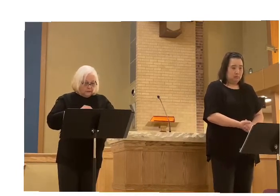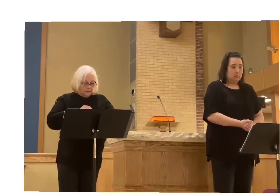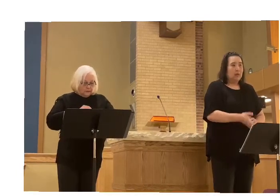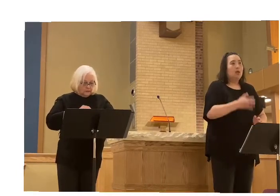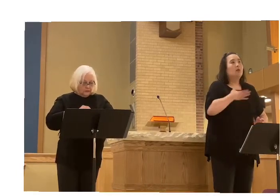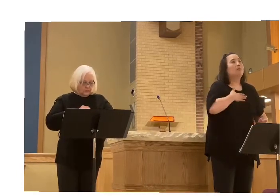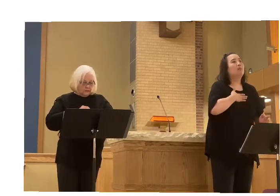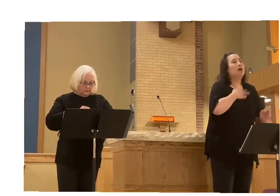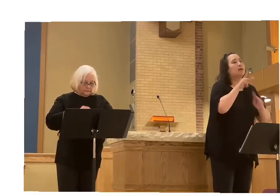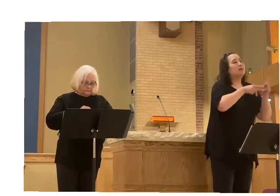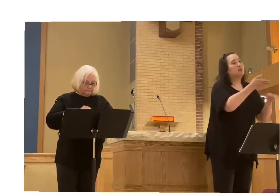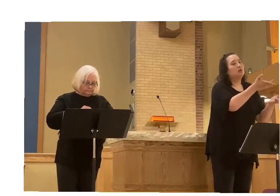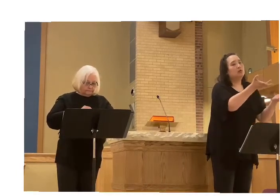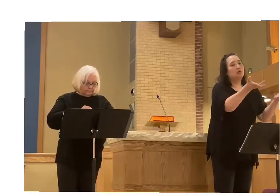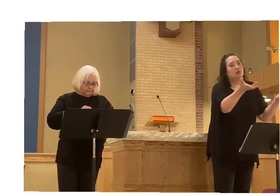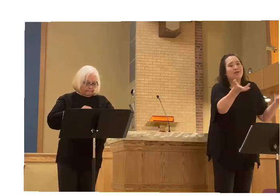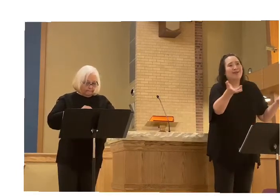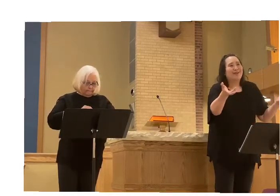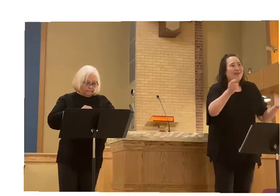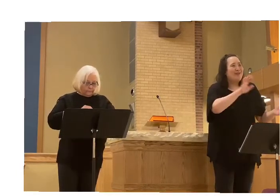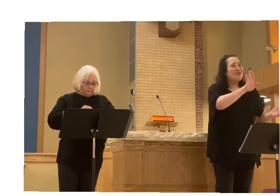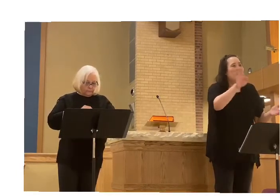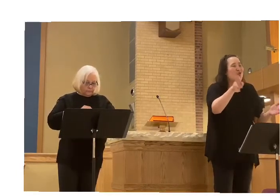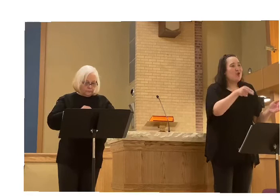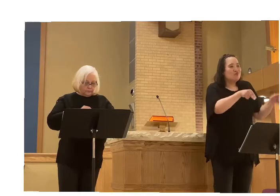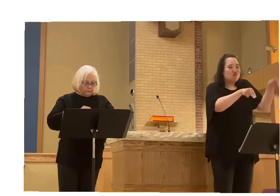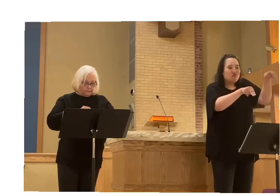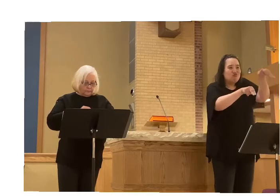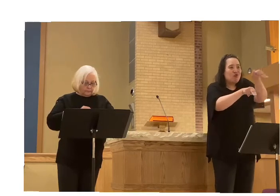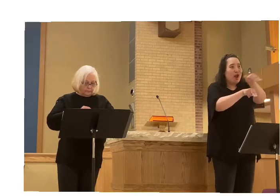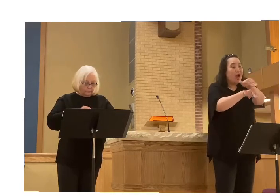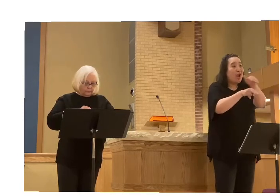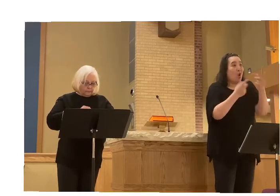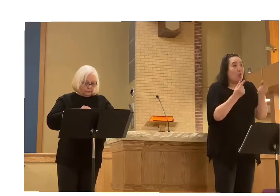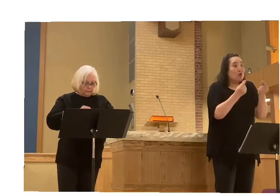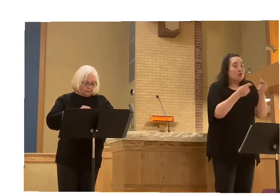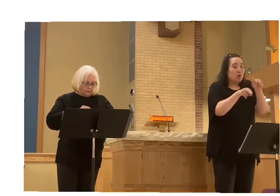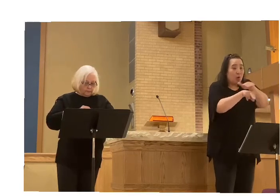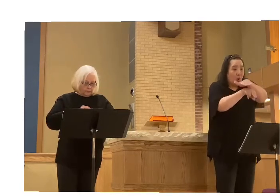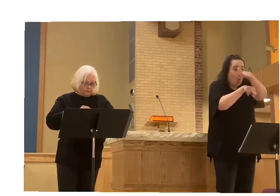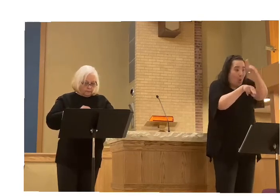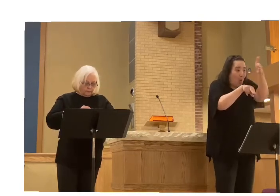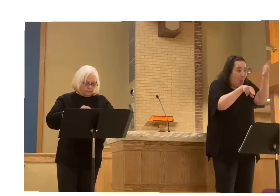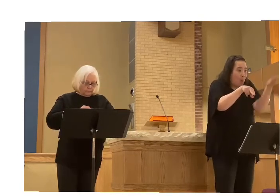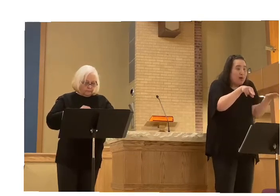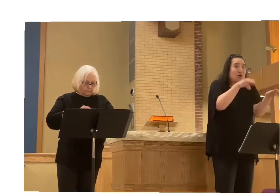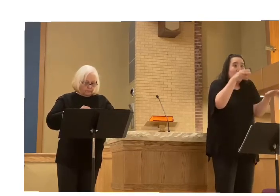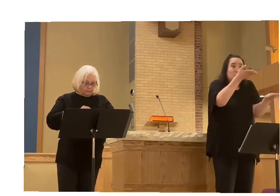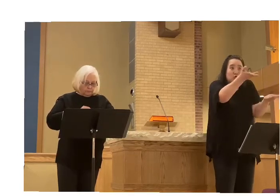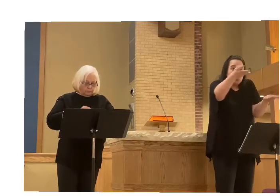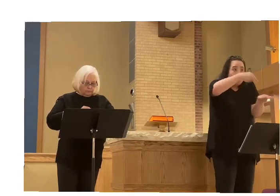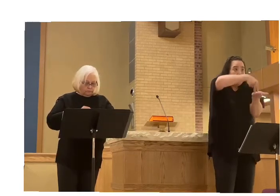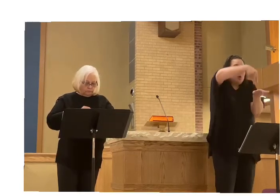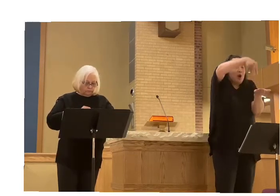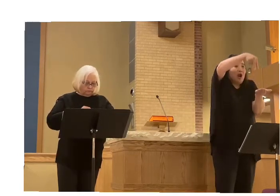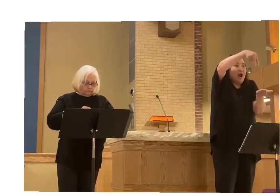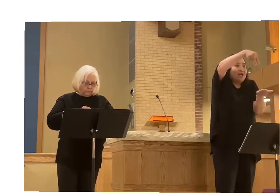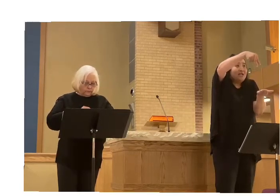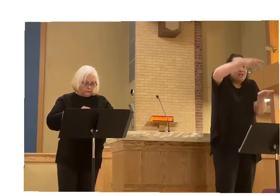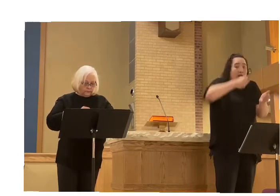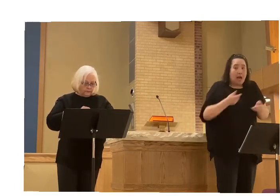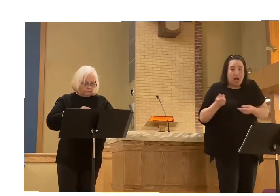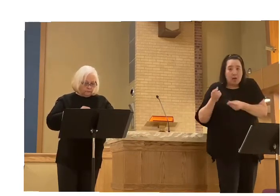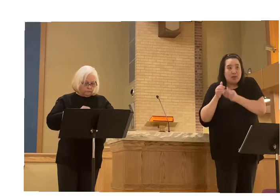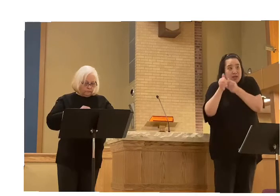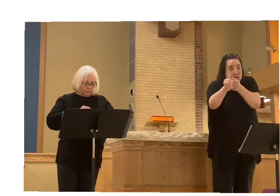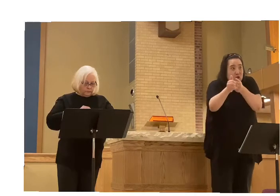O my people, I will open your graves and have you rise from them, and I will bring you back to your